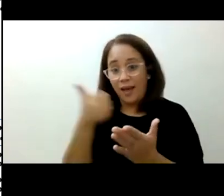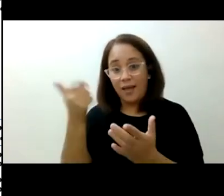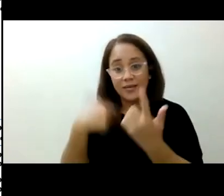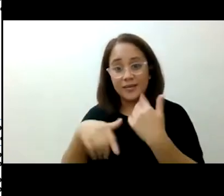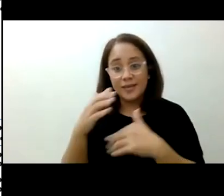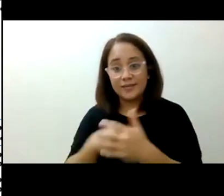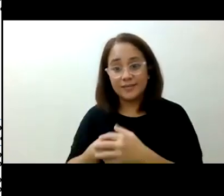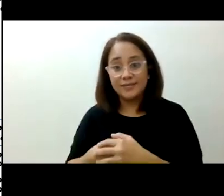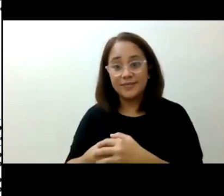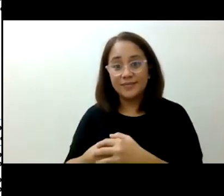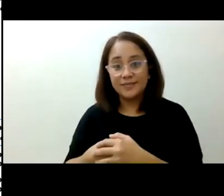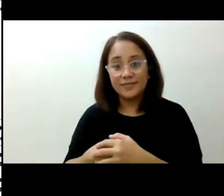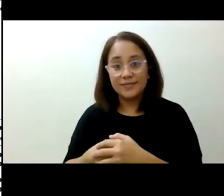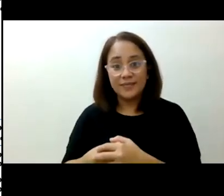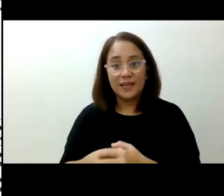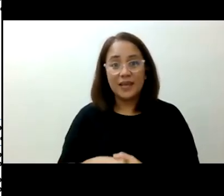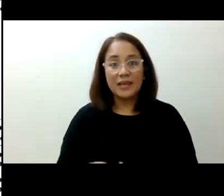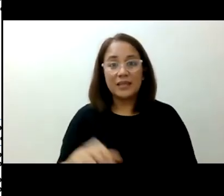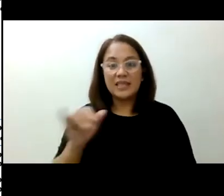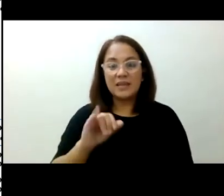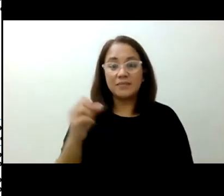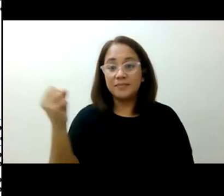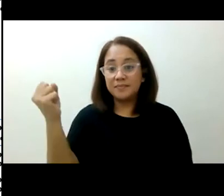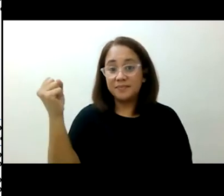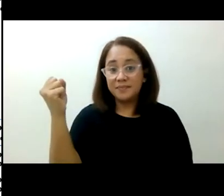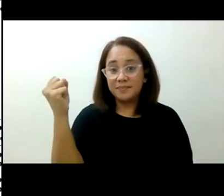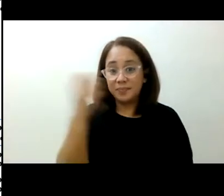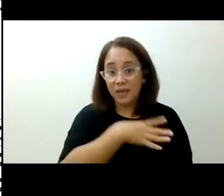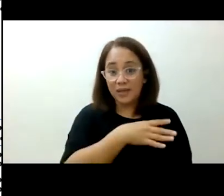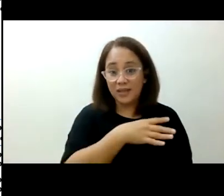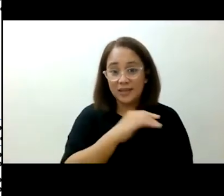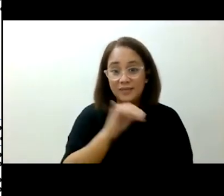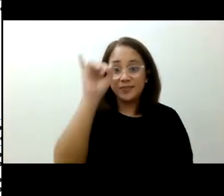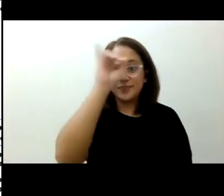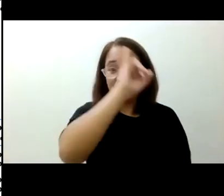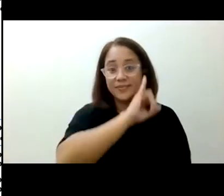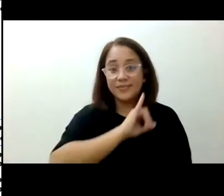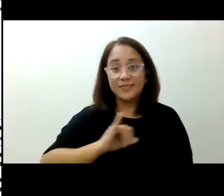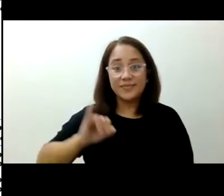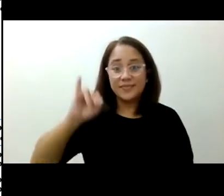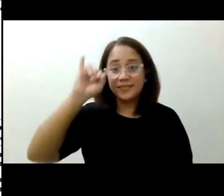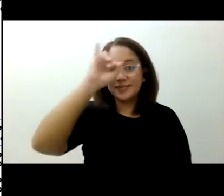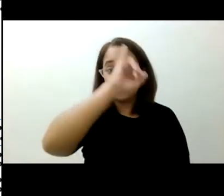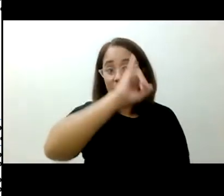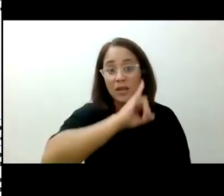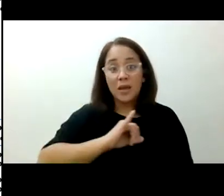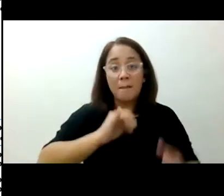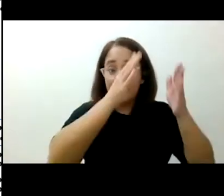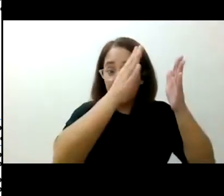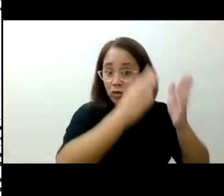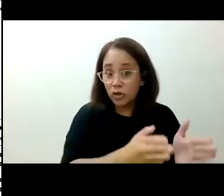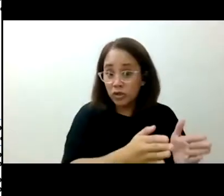Okay, and the same with ugly person and ugly thing, different sign.